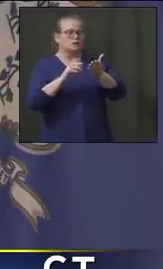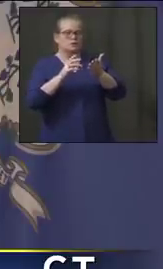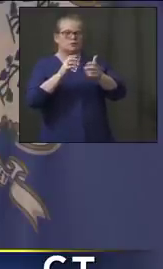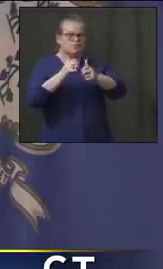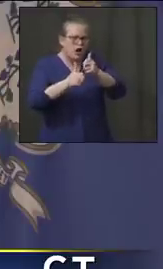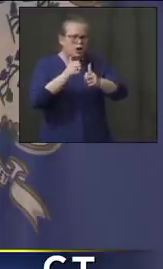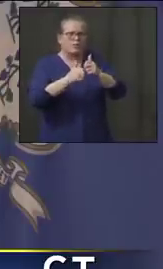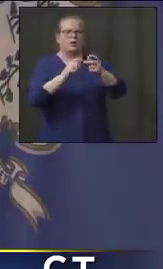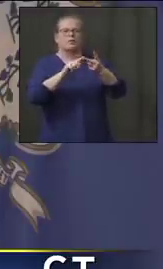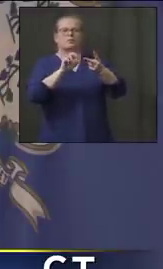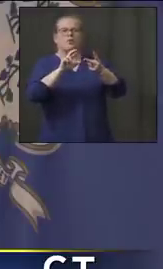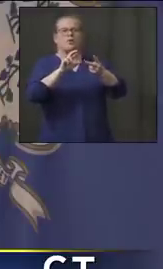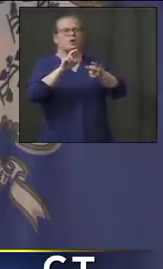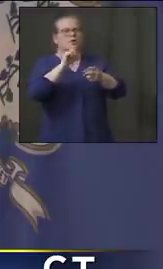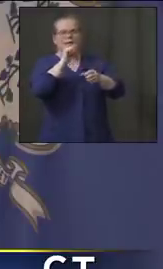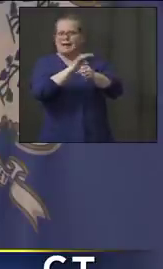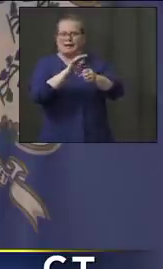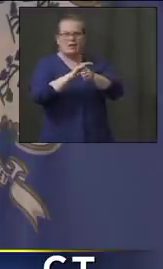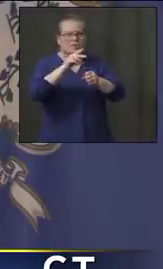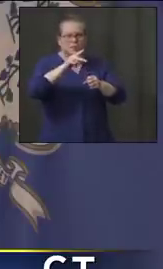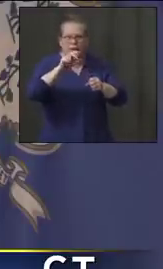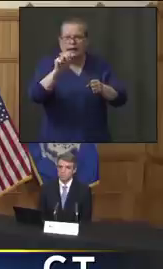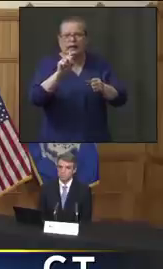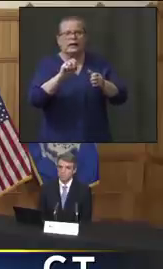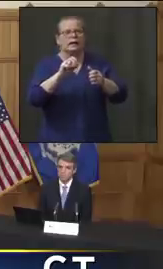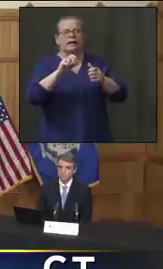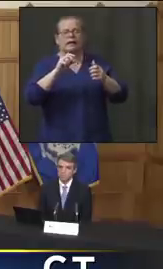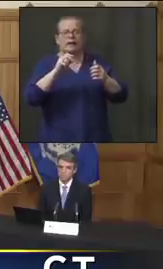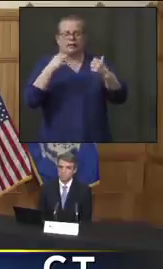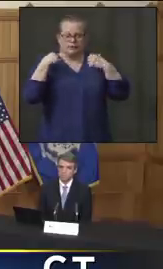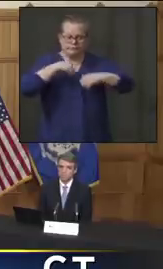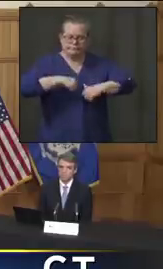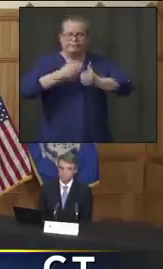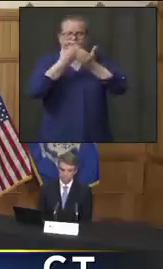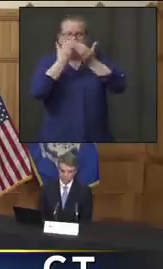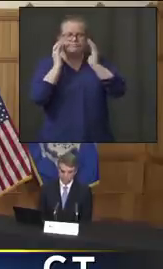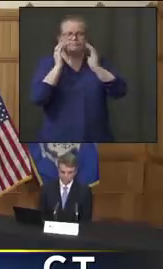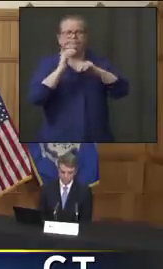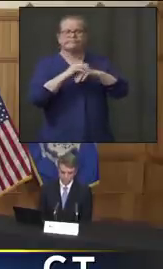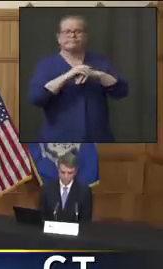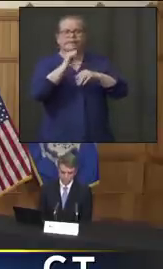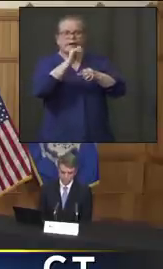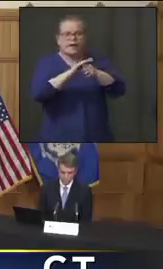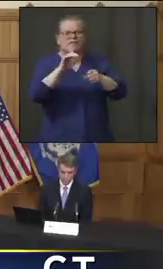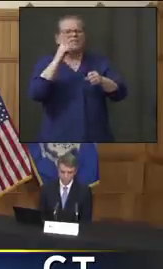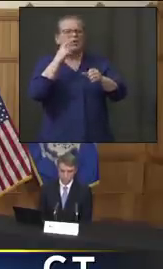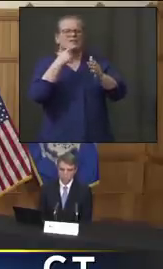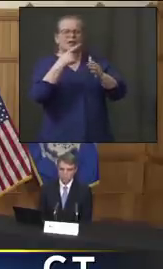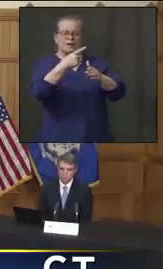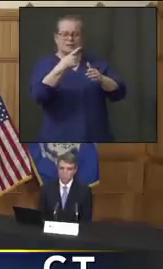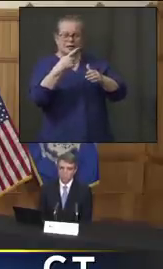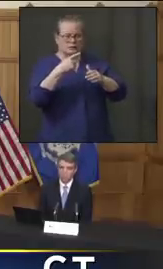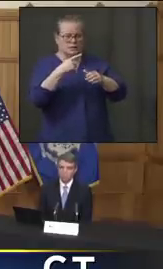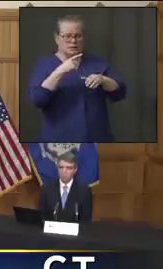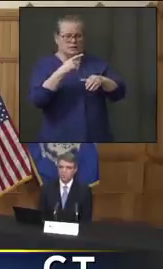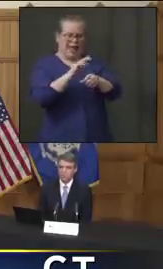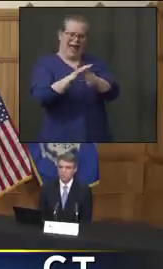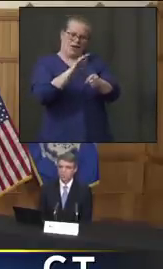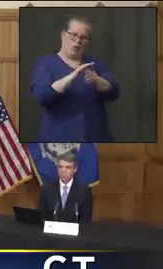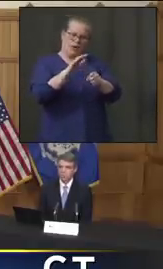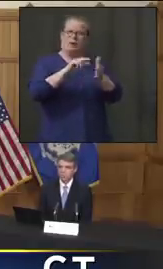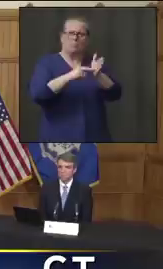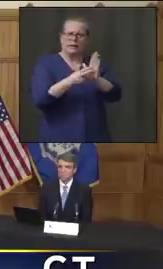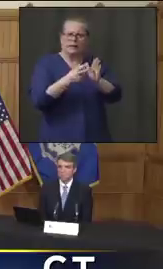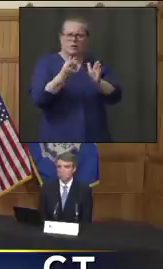your mind, enough PPE. I mean, some of these descriptions are sort of vague, like it says adequate supply of PPE. So I'm